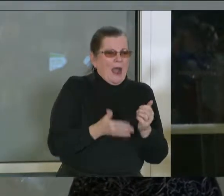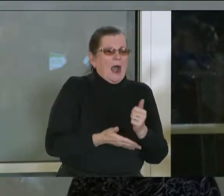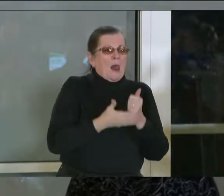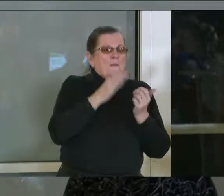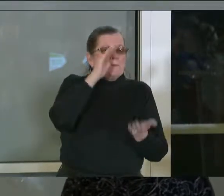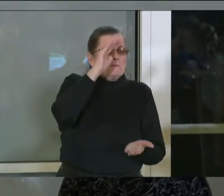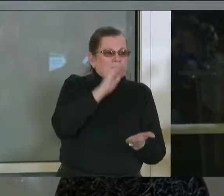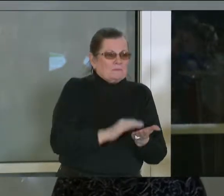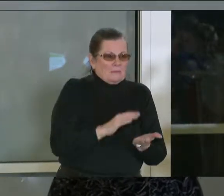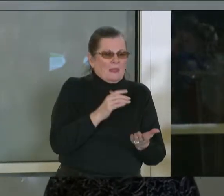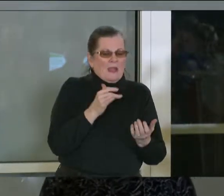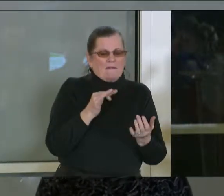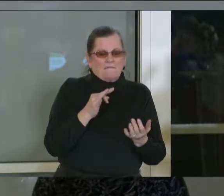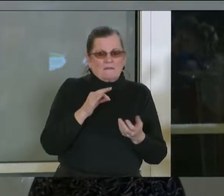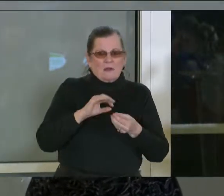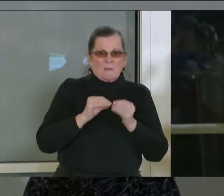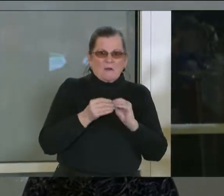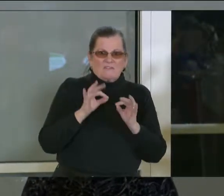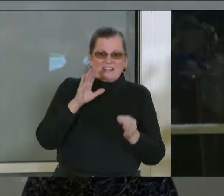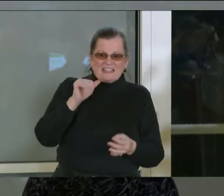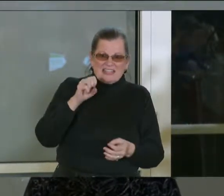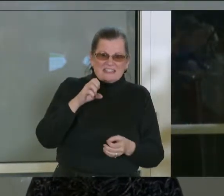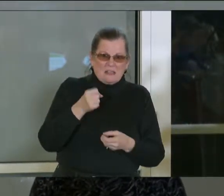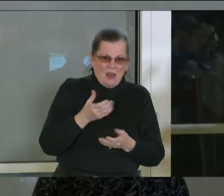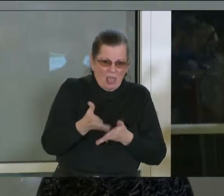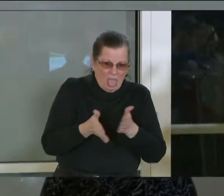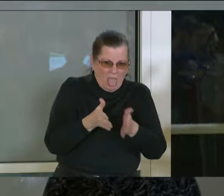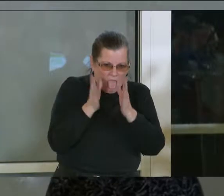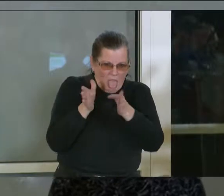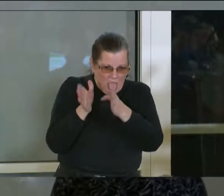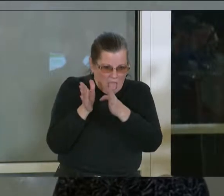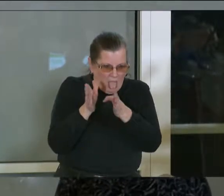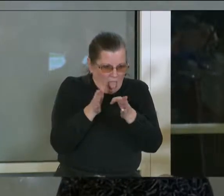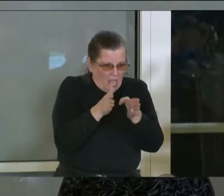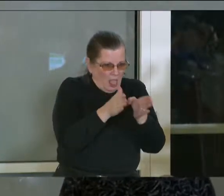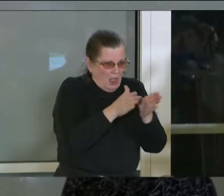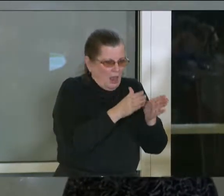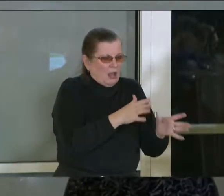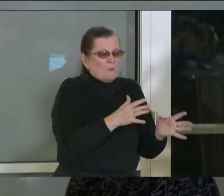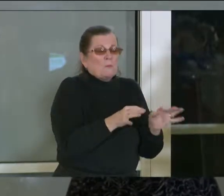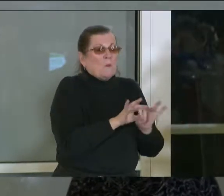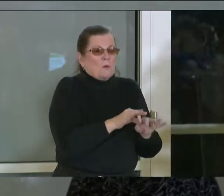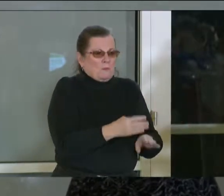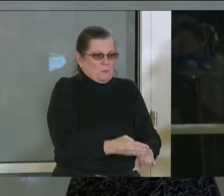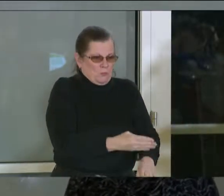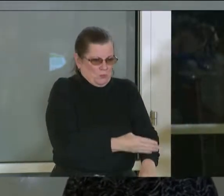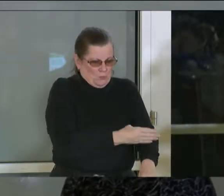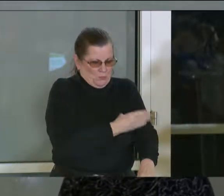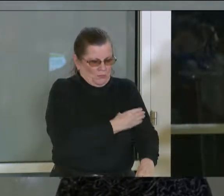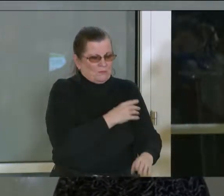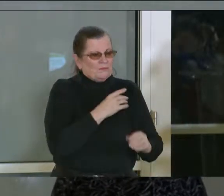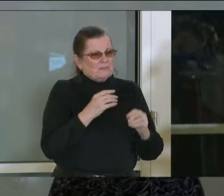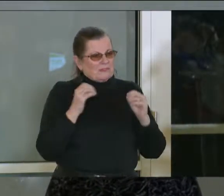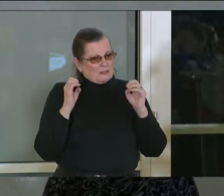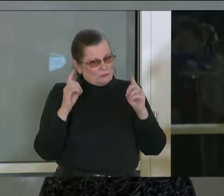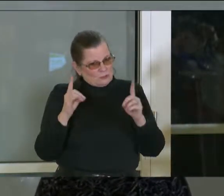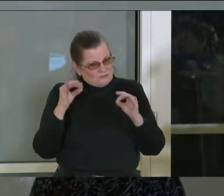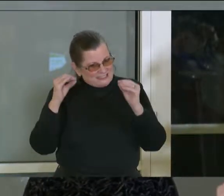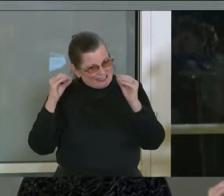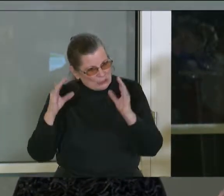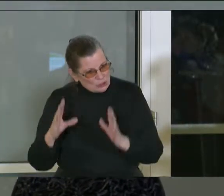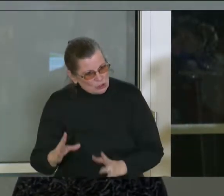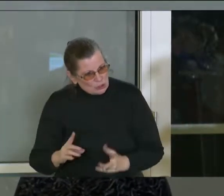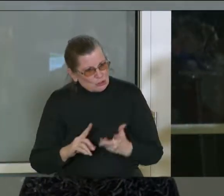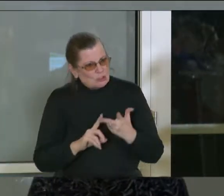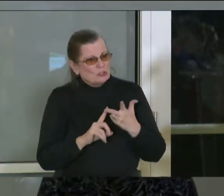teachers' experiences, and it would improve life for our students. Finally, we want to make sure that people with developmental